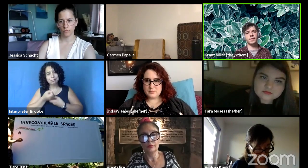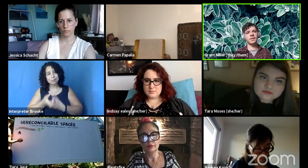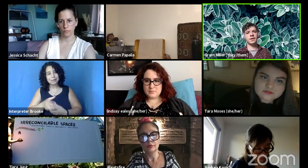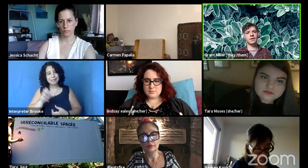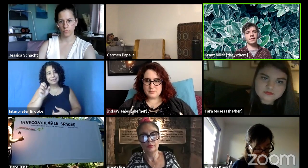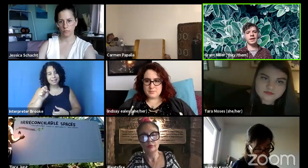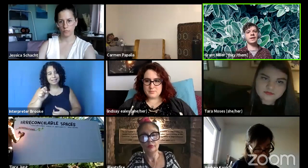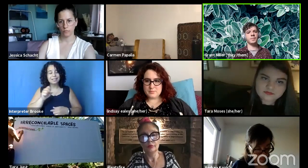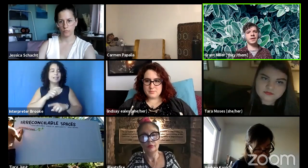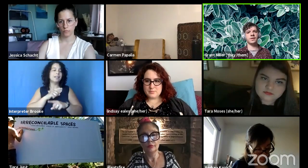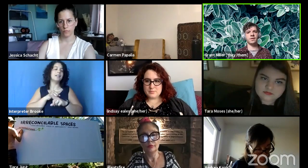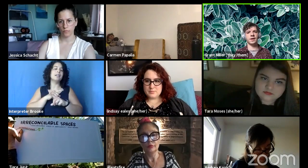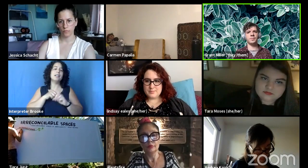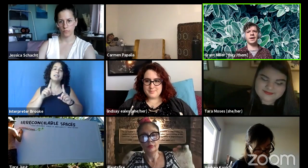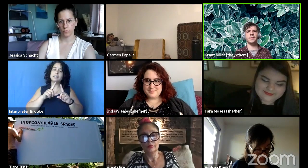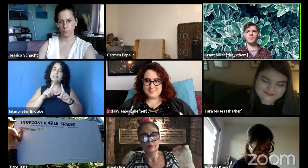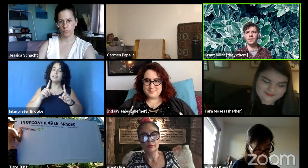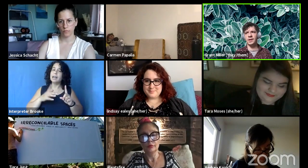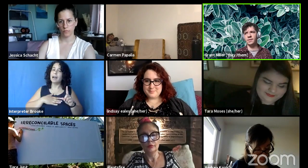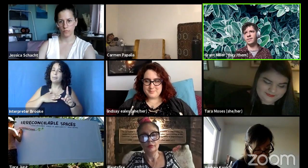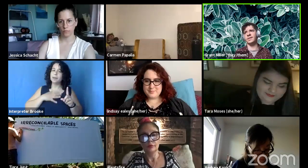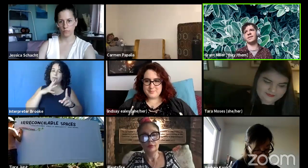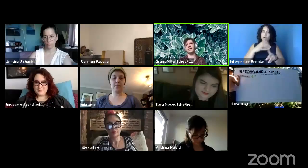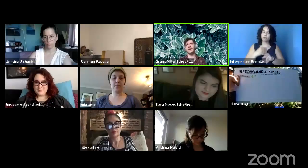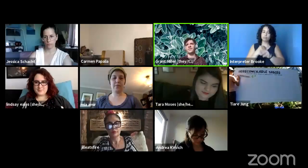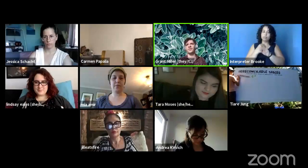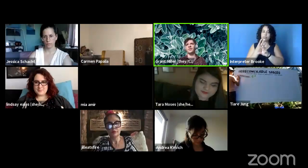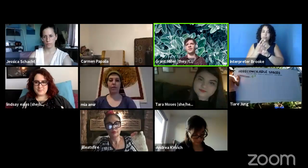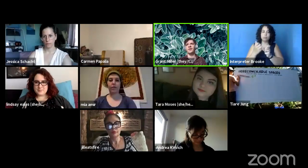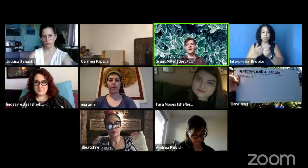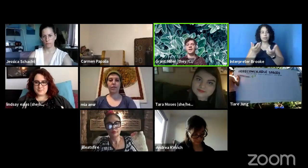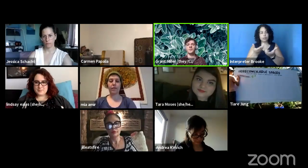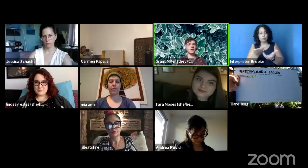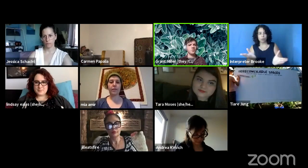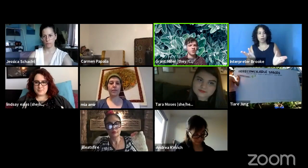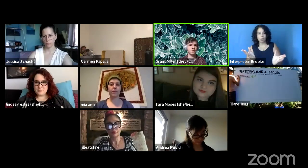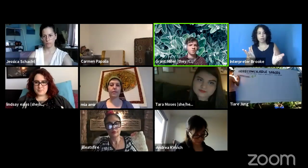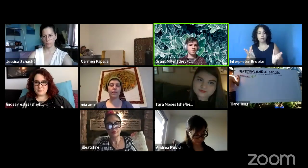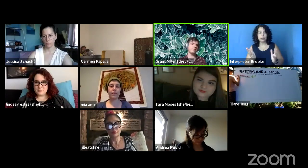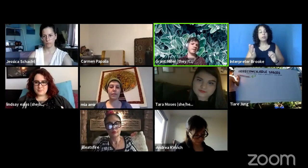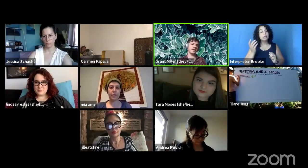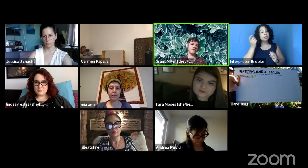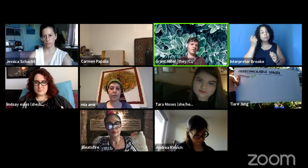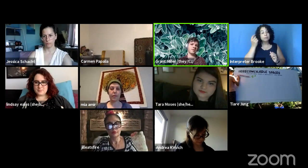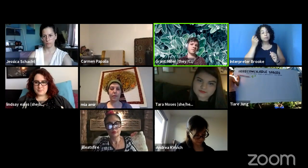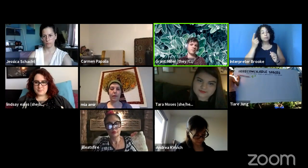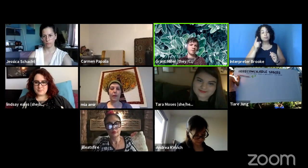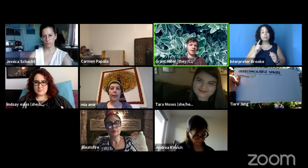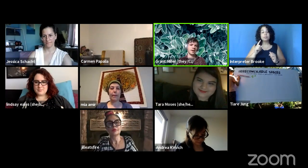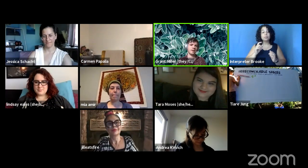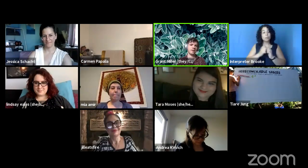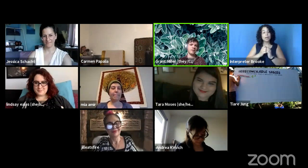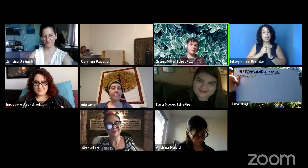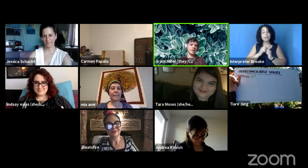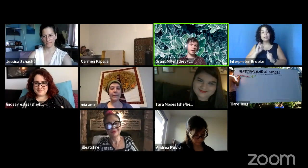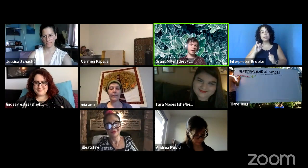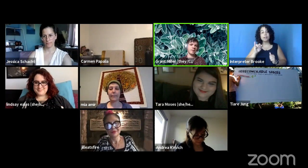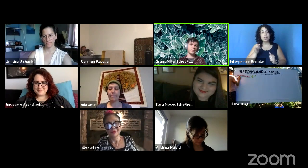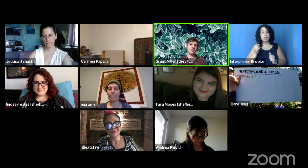I'm also really glad to be here. I'm particularly excited for what you're gonna do with us today, Jill,